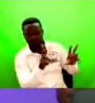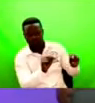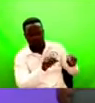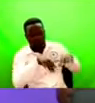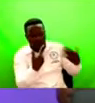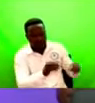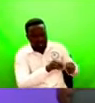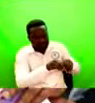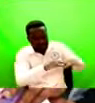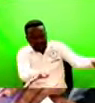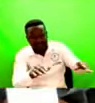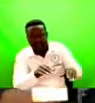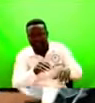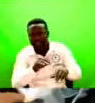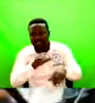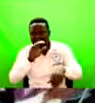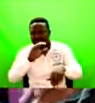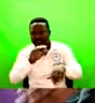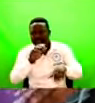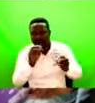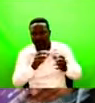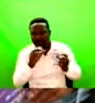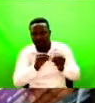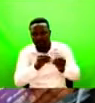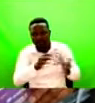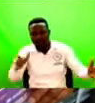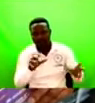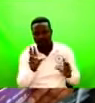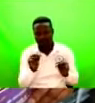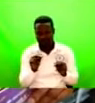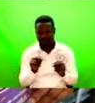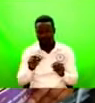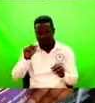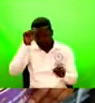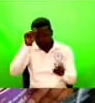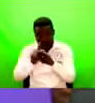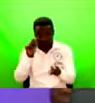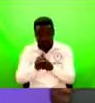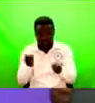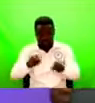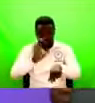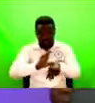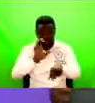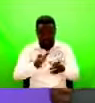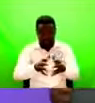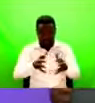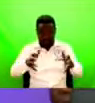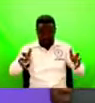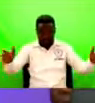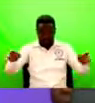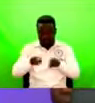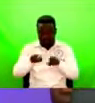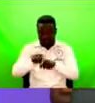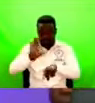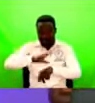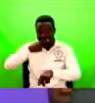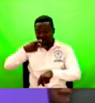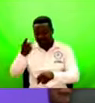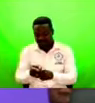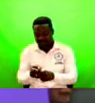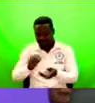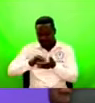capacity. Brothers and sisters, as churches grow bigger like our church,